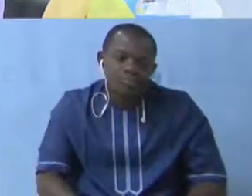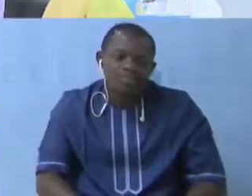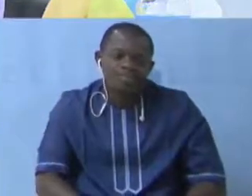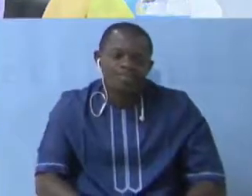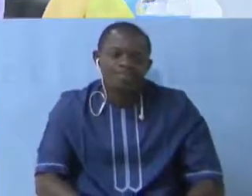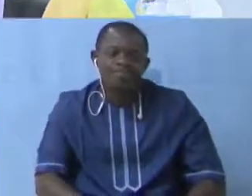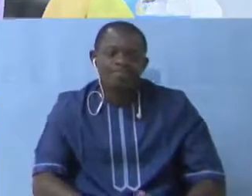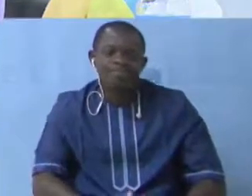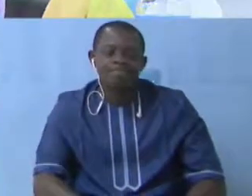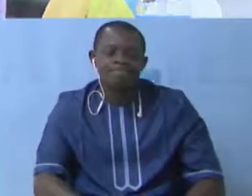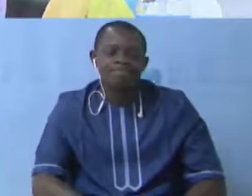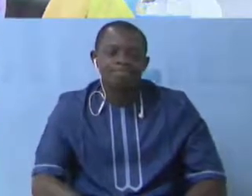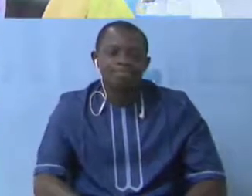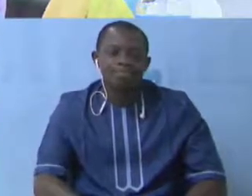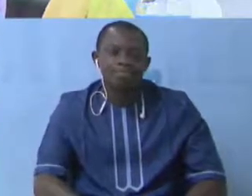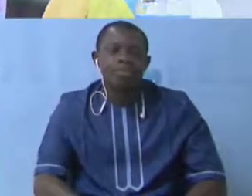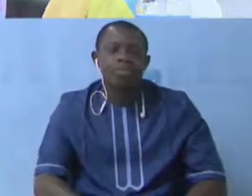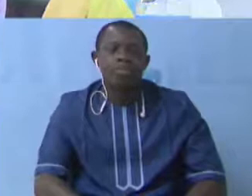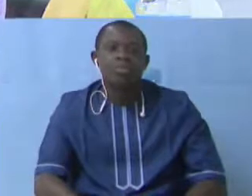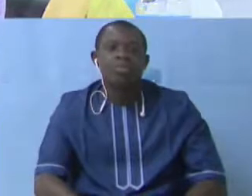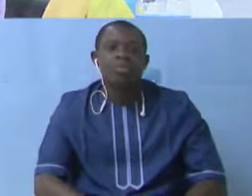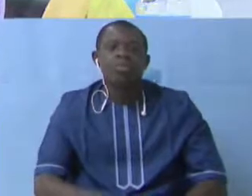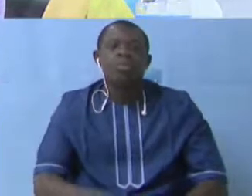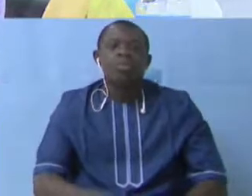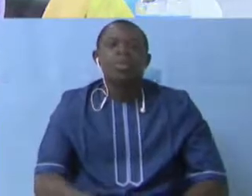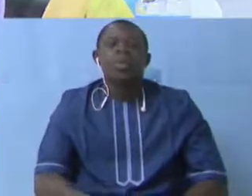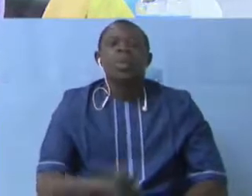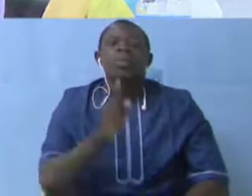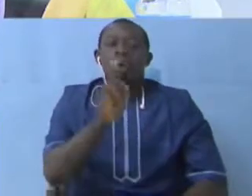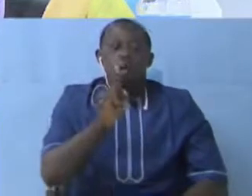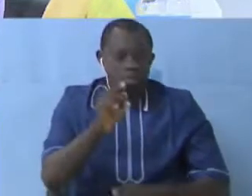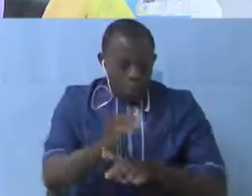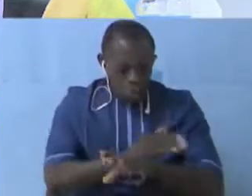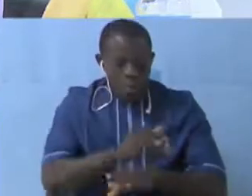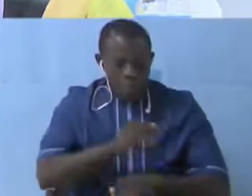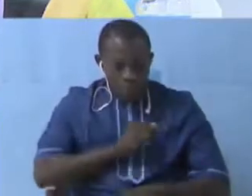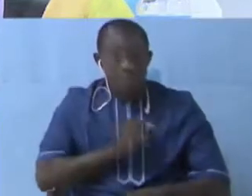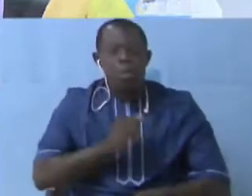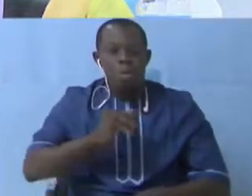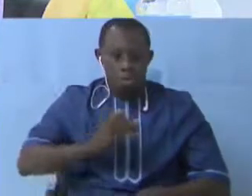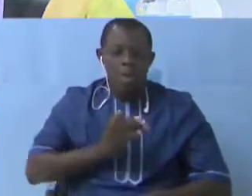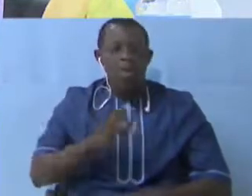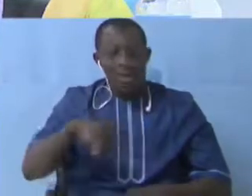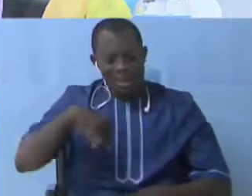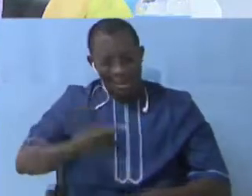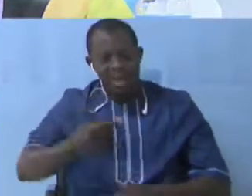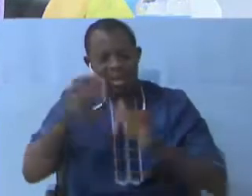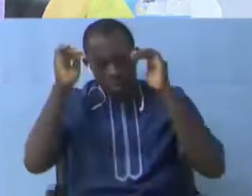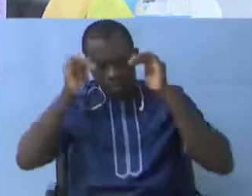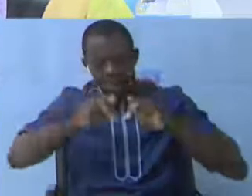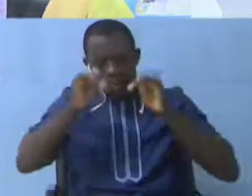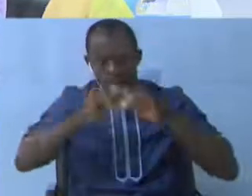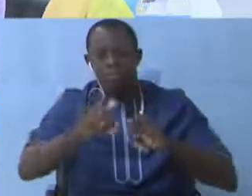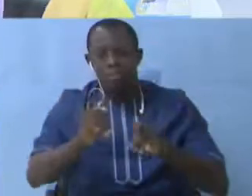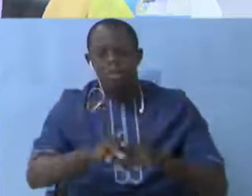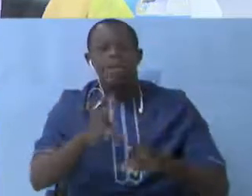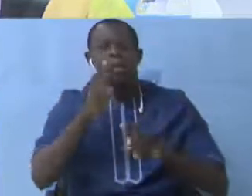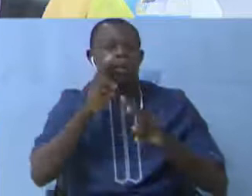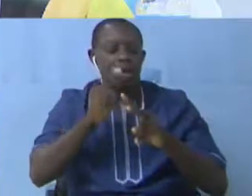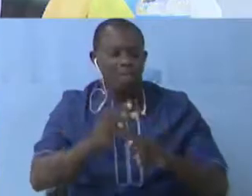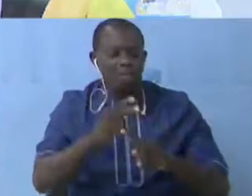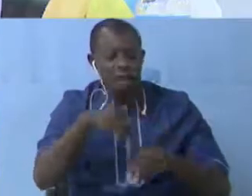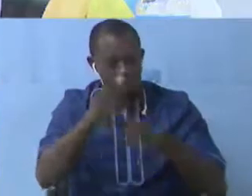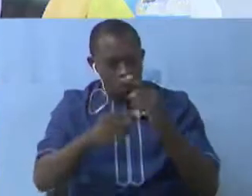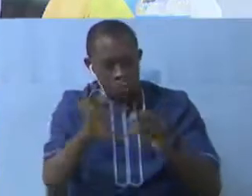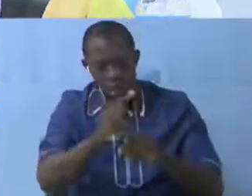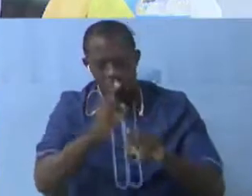But nevertheless, she held the meeting and took note. waaye nu ci mënti xew teew na si meeting ba nag daal di ci bàyyi xel li nga xam ne moom